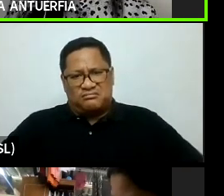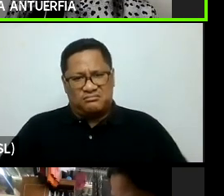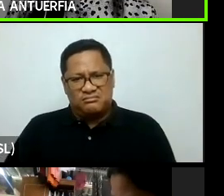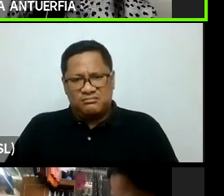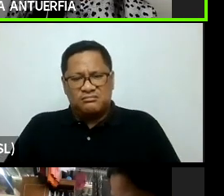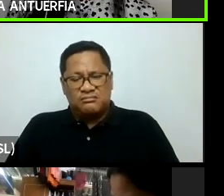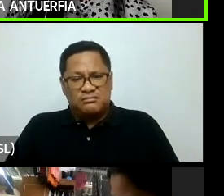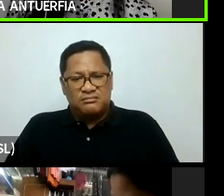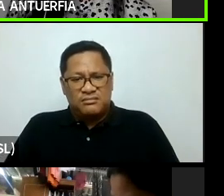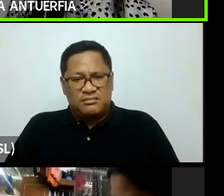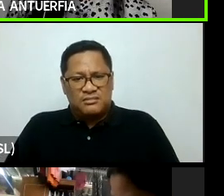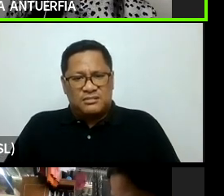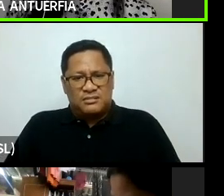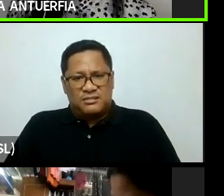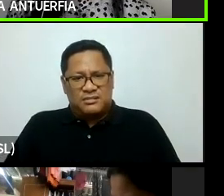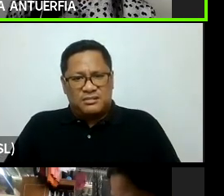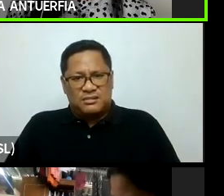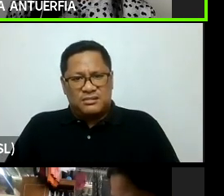lang